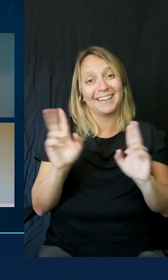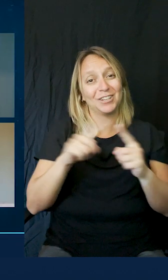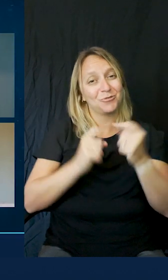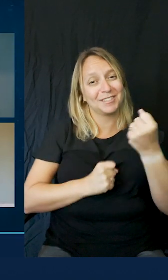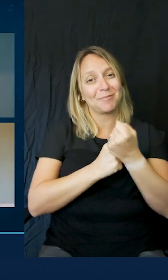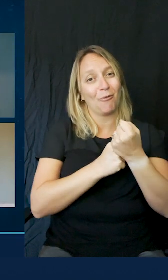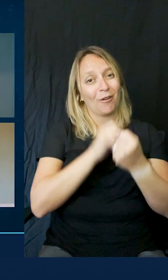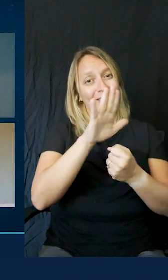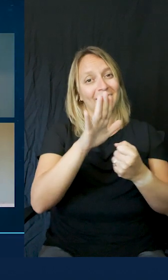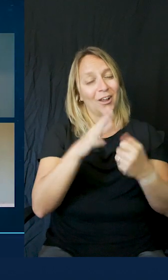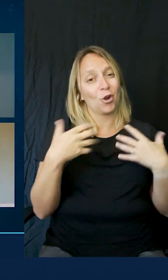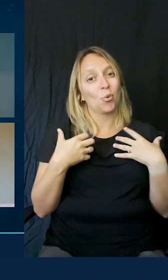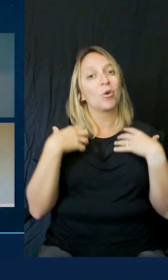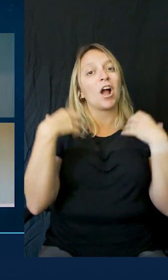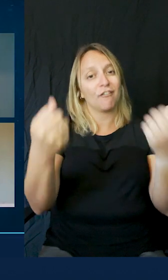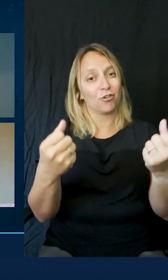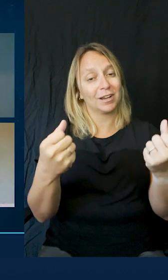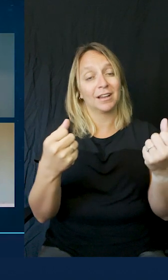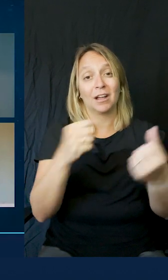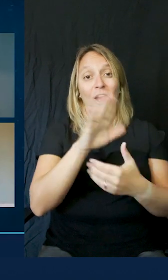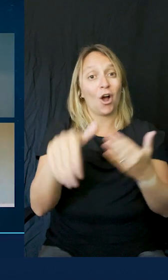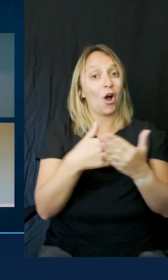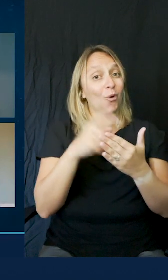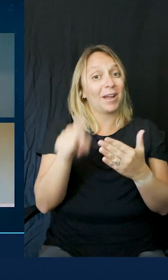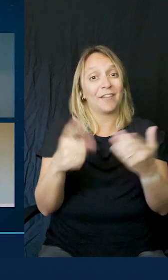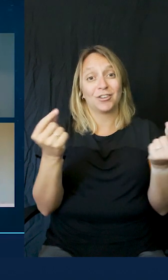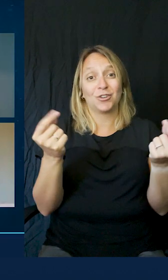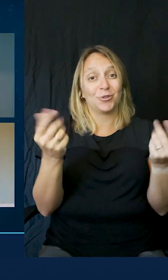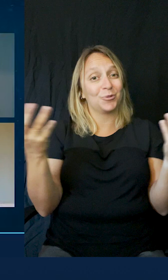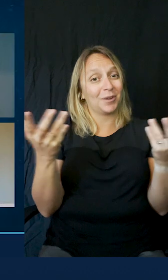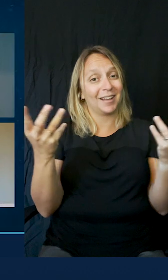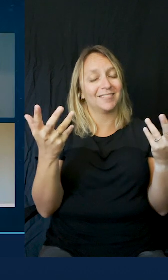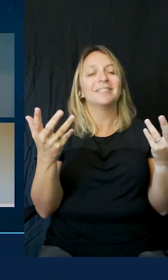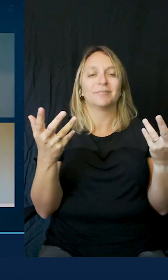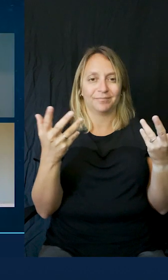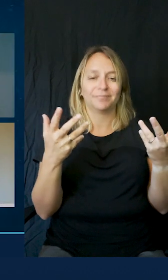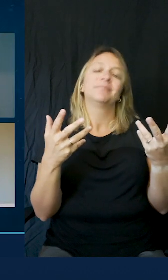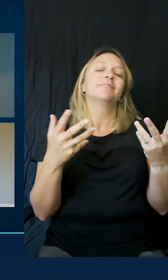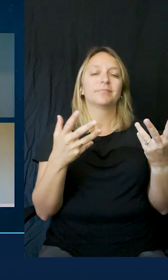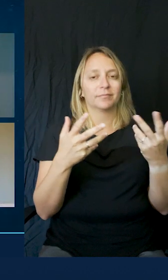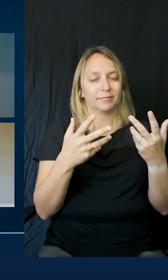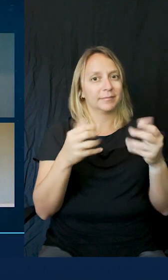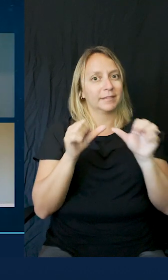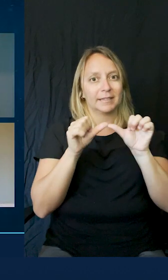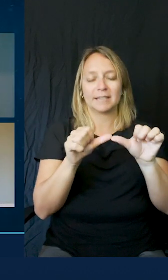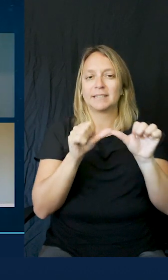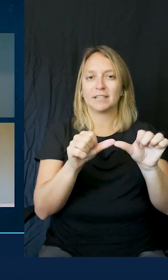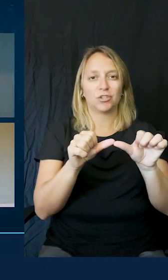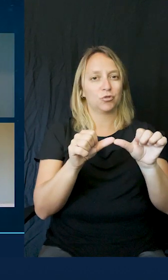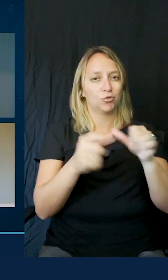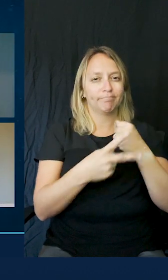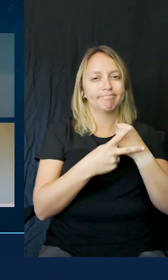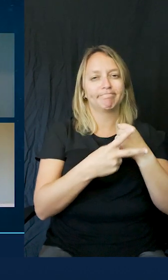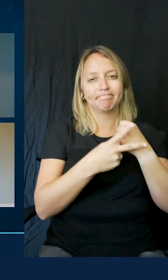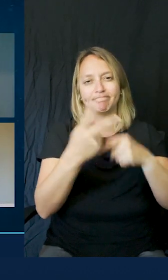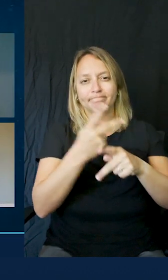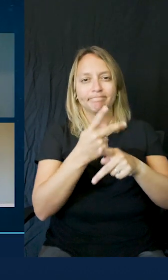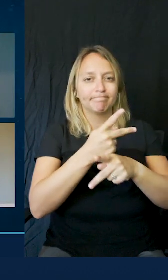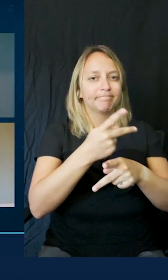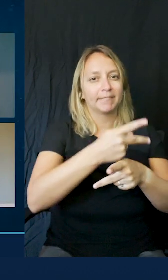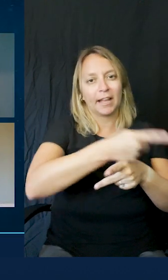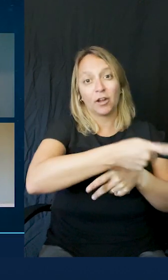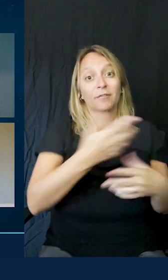support their recovery. And all we have to do is pick up the conservation tools and use them.